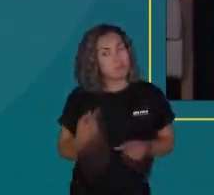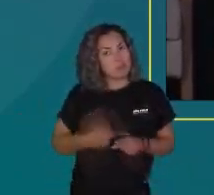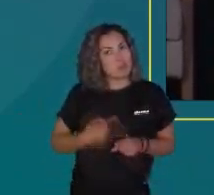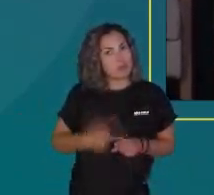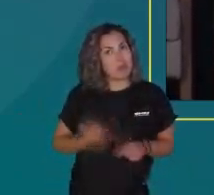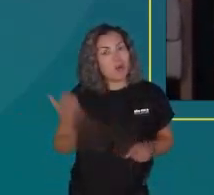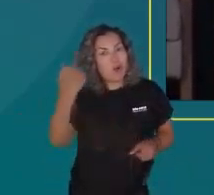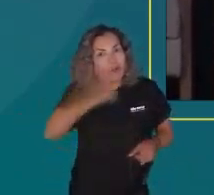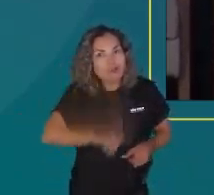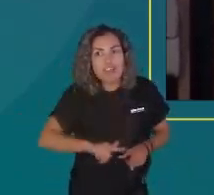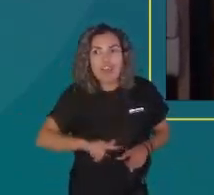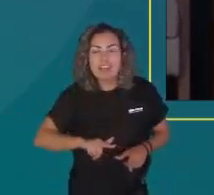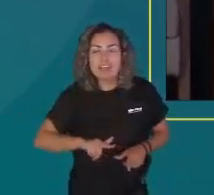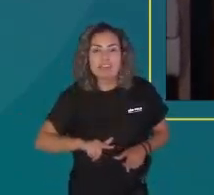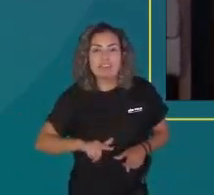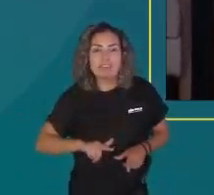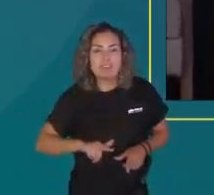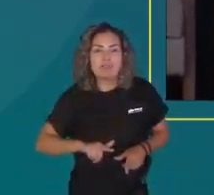are today.